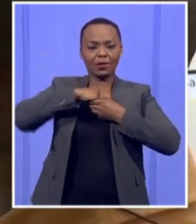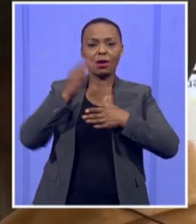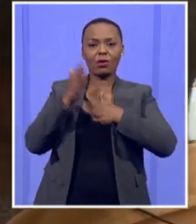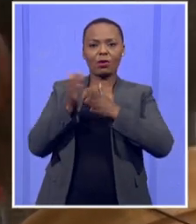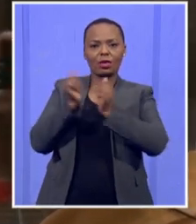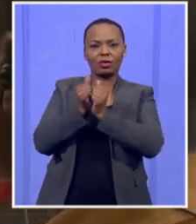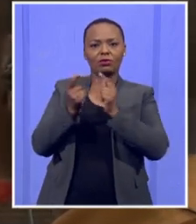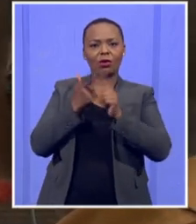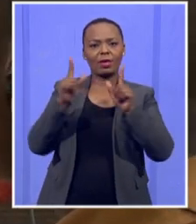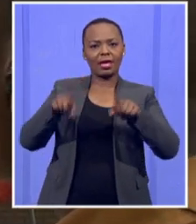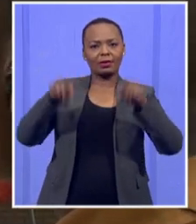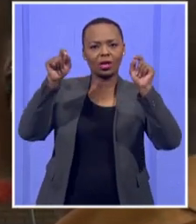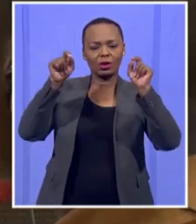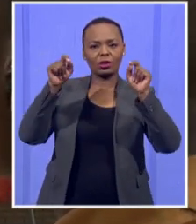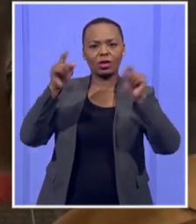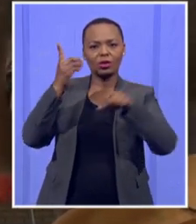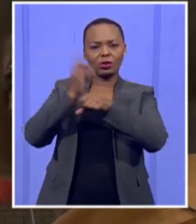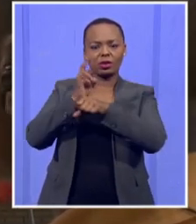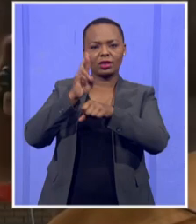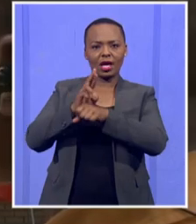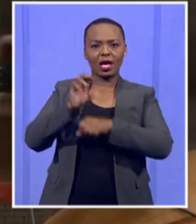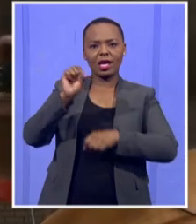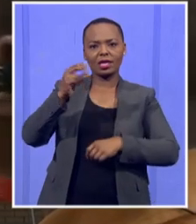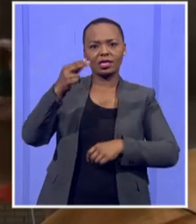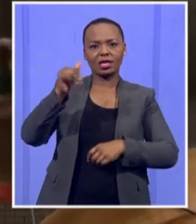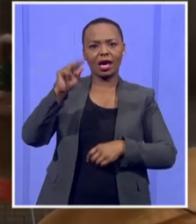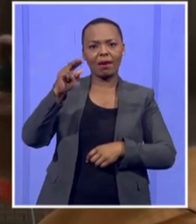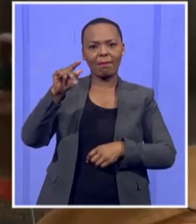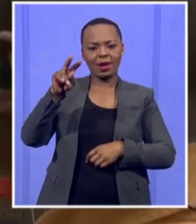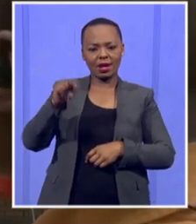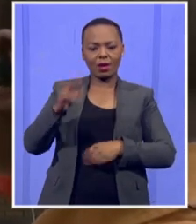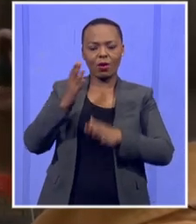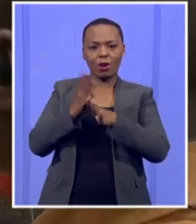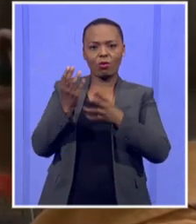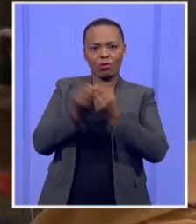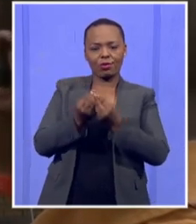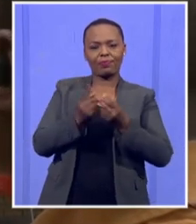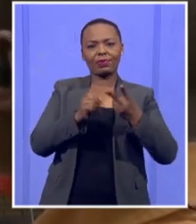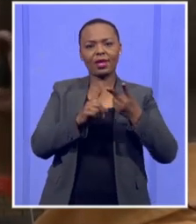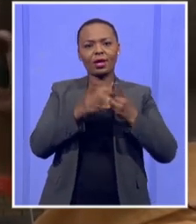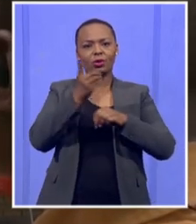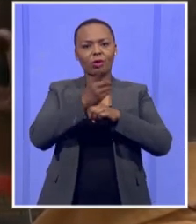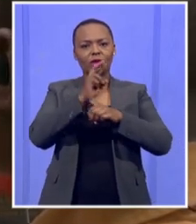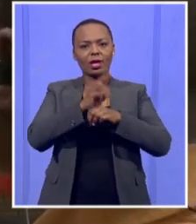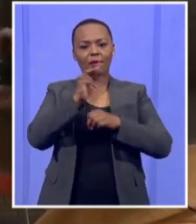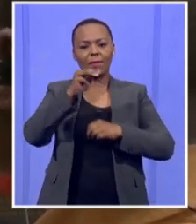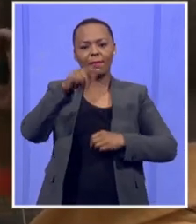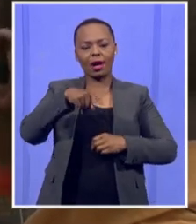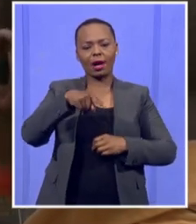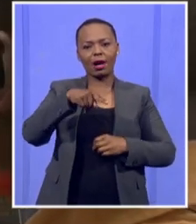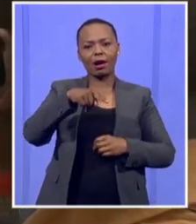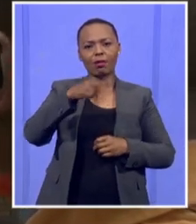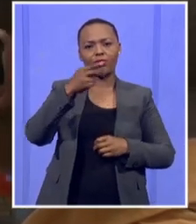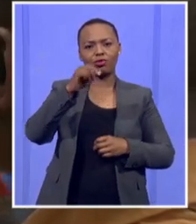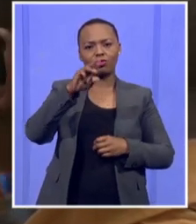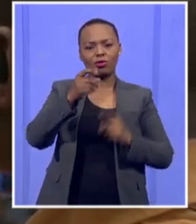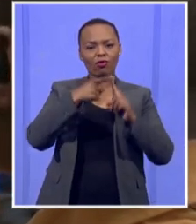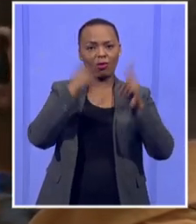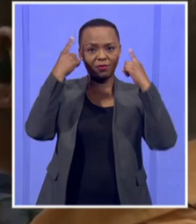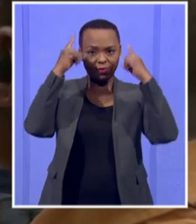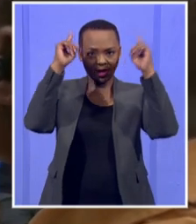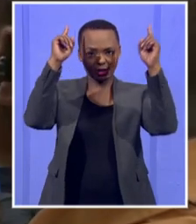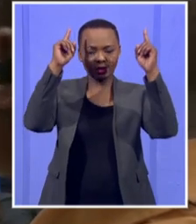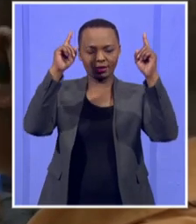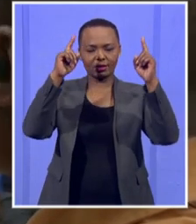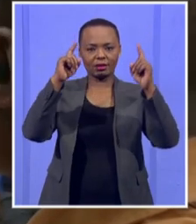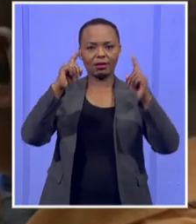Cape Town, Dr. Shimamin Harilal, I was operating with, and Dr. Mapunda, who's also head of pediatric surgery from Vets. They were joining us for